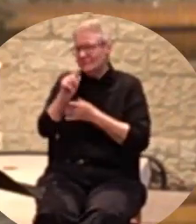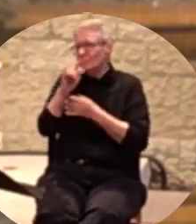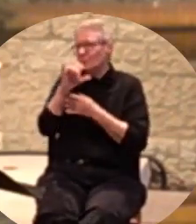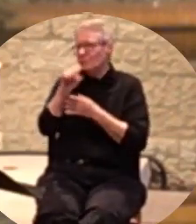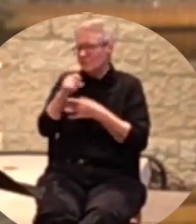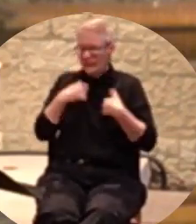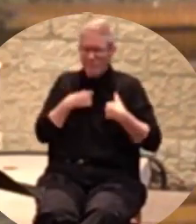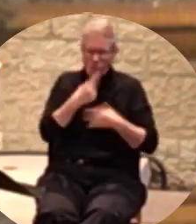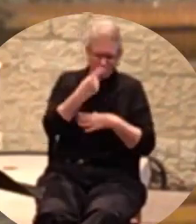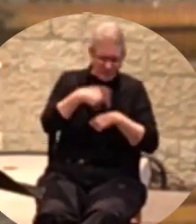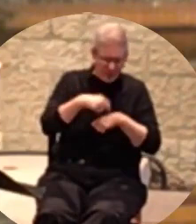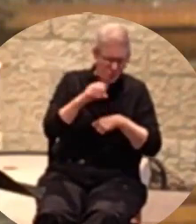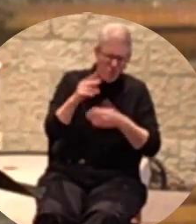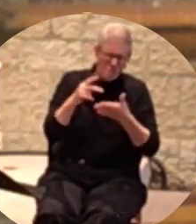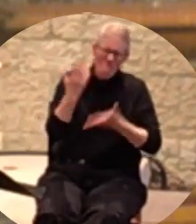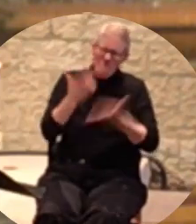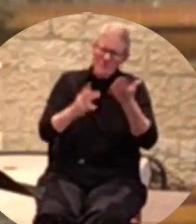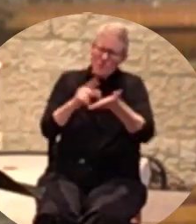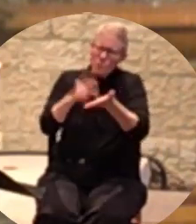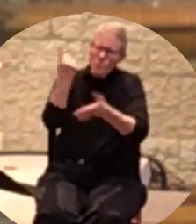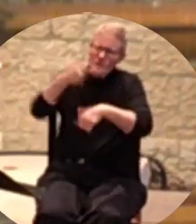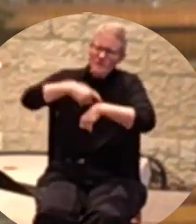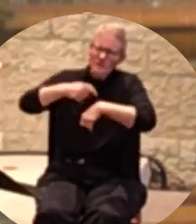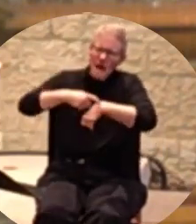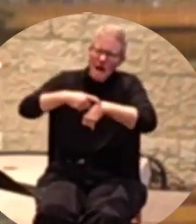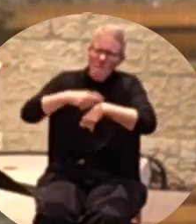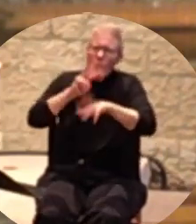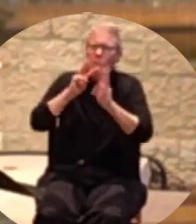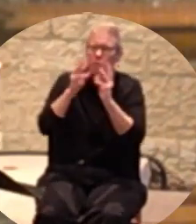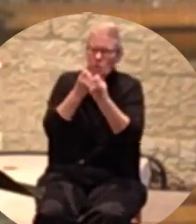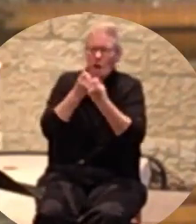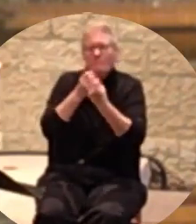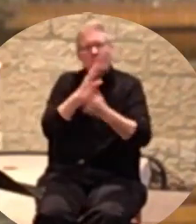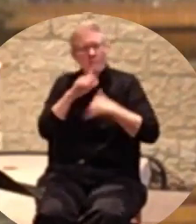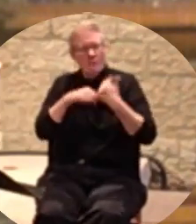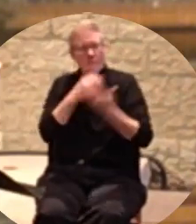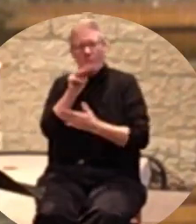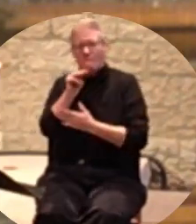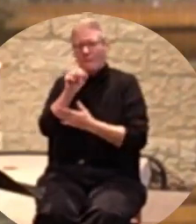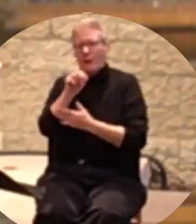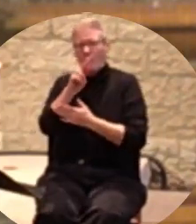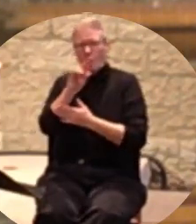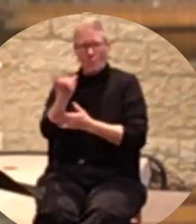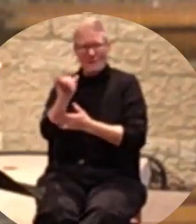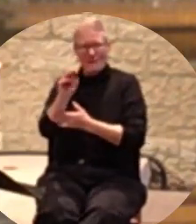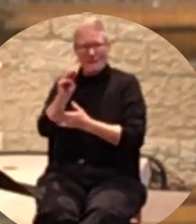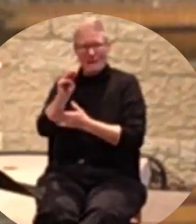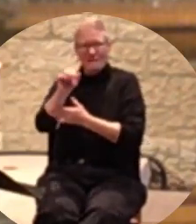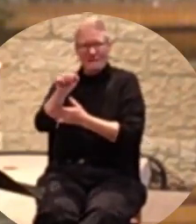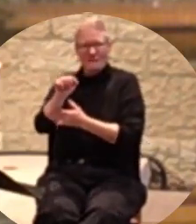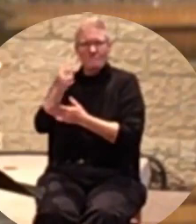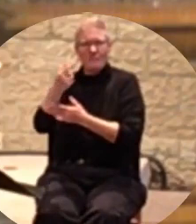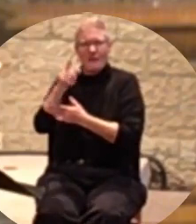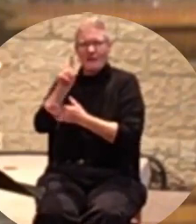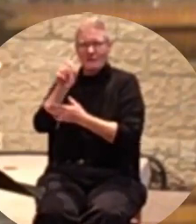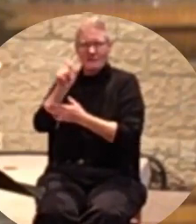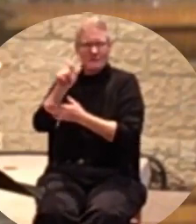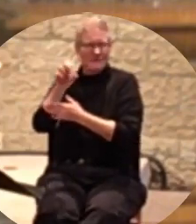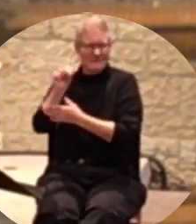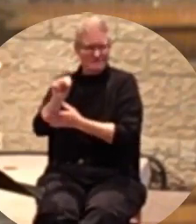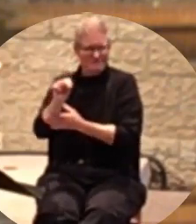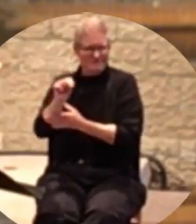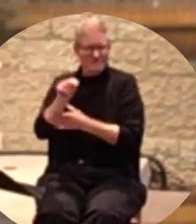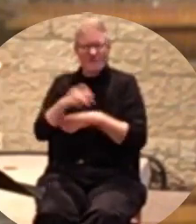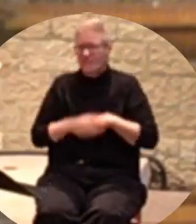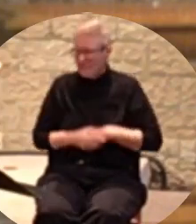twice-time workshop on Mary Magdalene, the Apostle to the Apostles. Check out the website, the